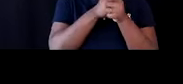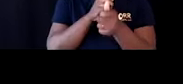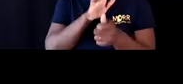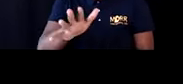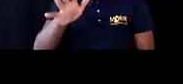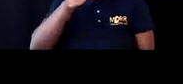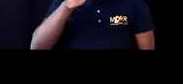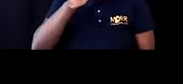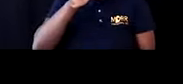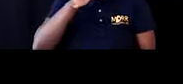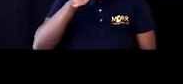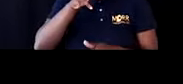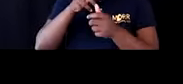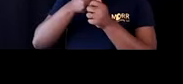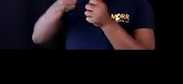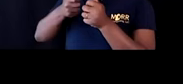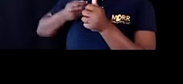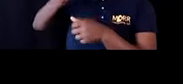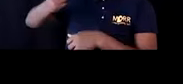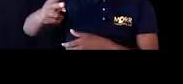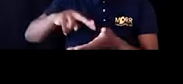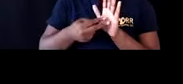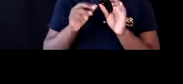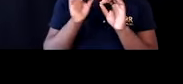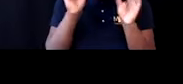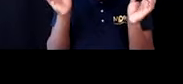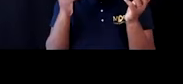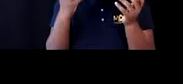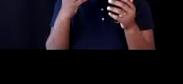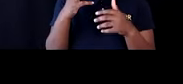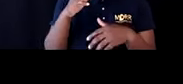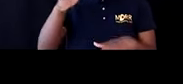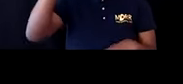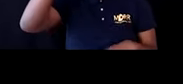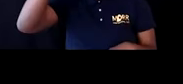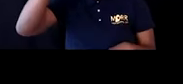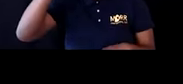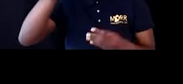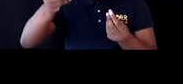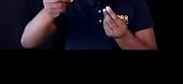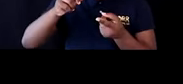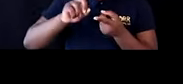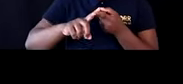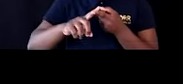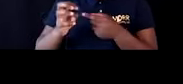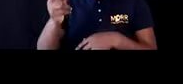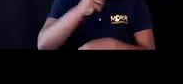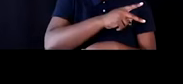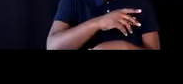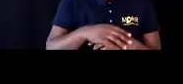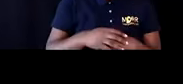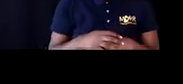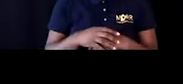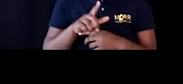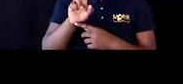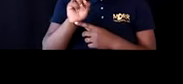there's no sort of fatherland to return things to, right? The Lenape people in many ways think of the earth as